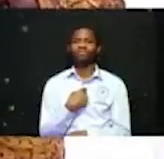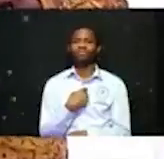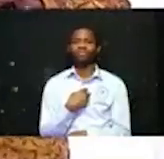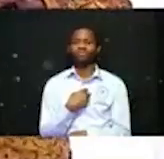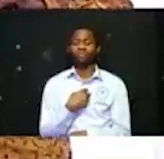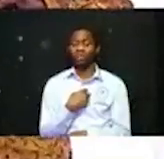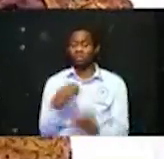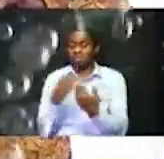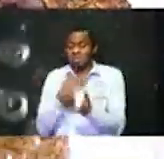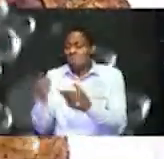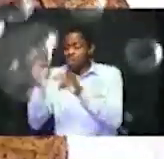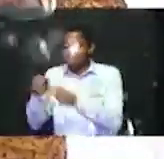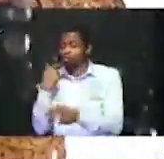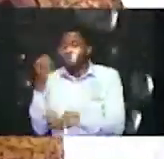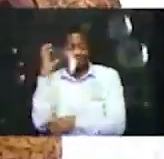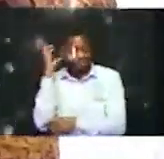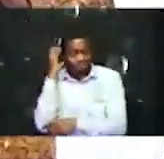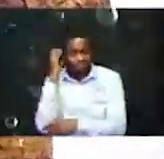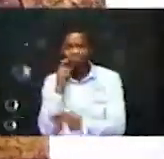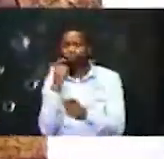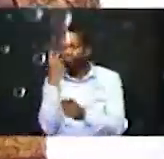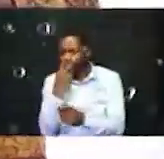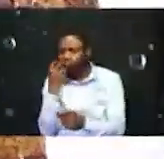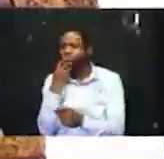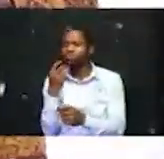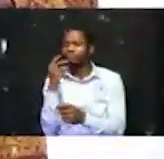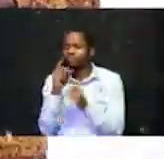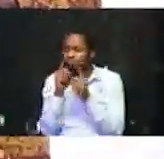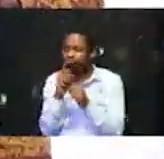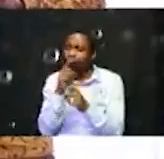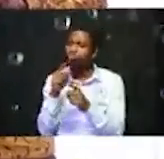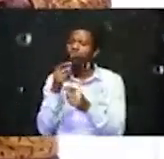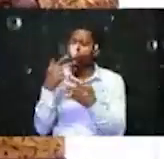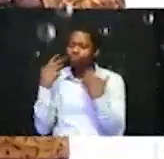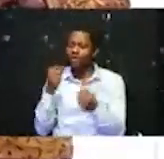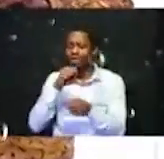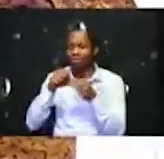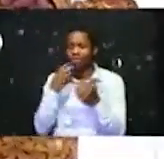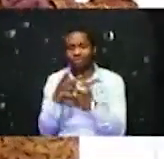heard me spoke well of me, and those who saw me commended me.